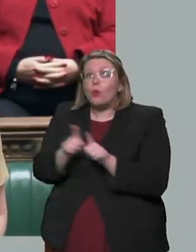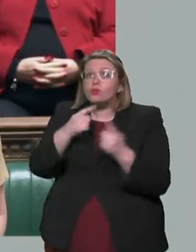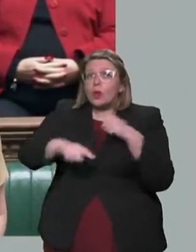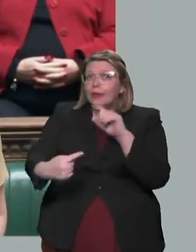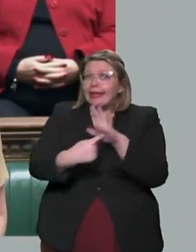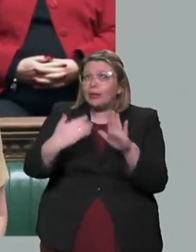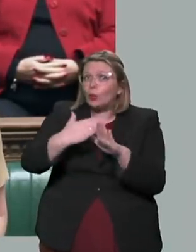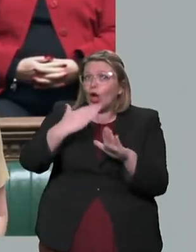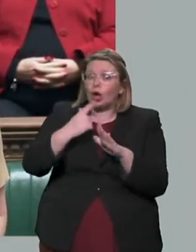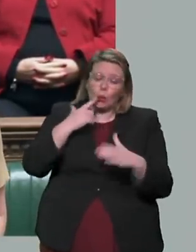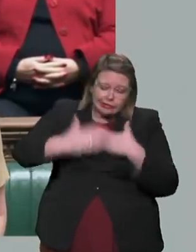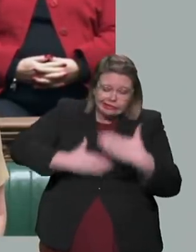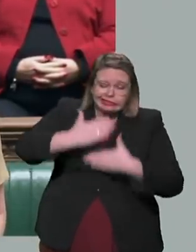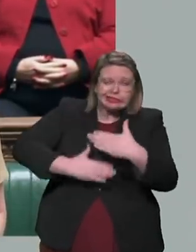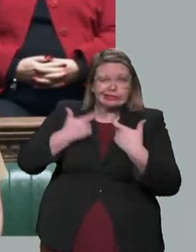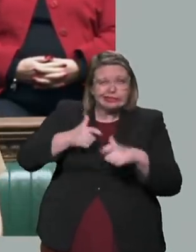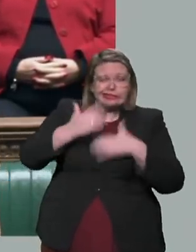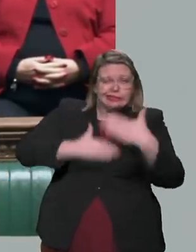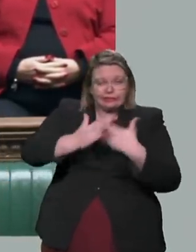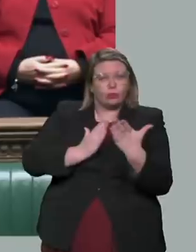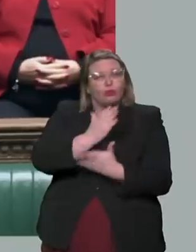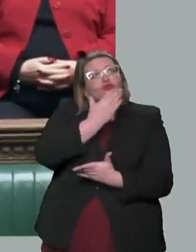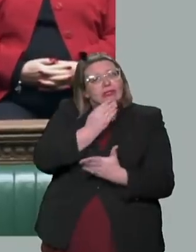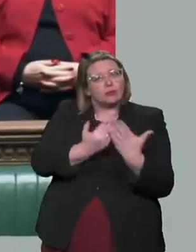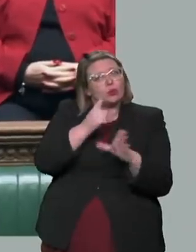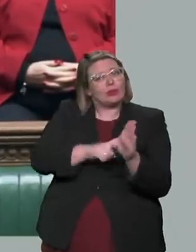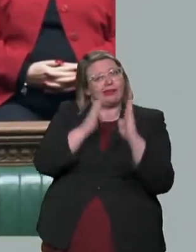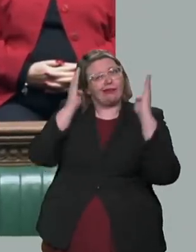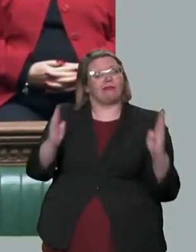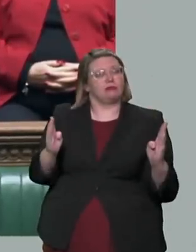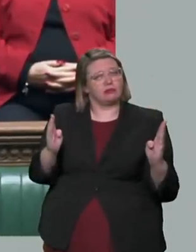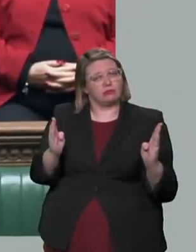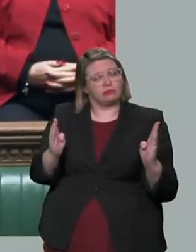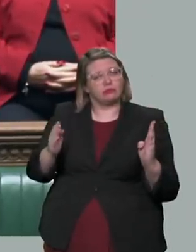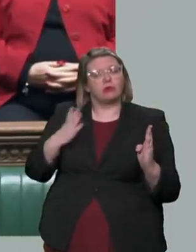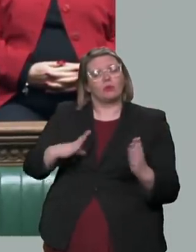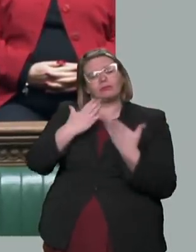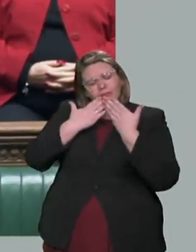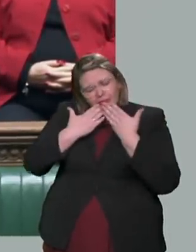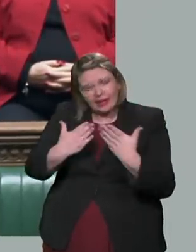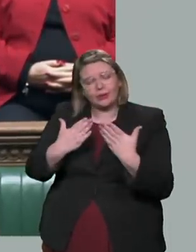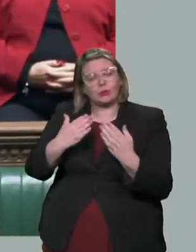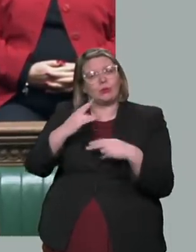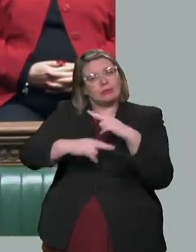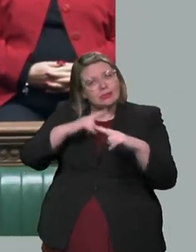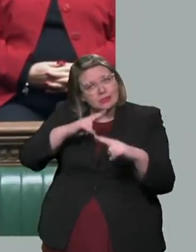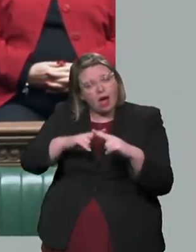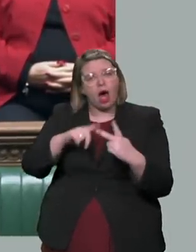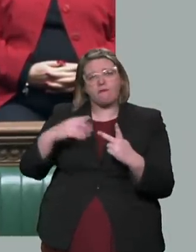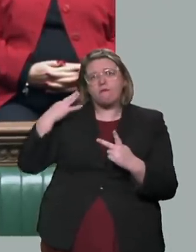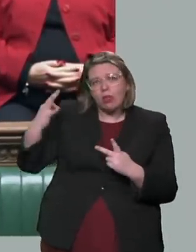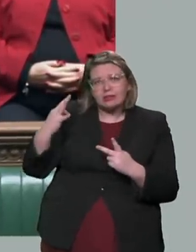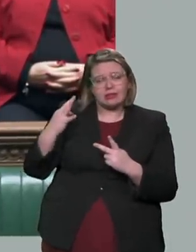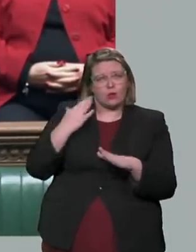kept our essential services running over the festive period, particularly all those staff and volunteers working at